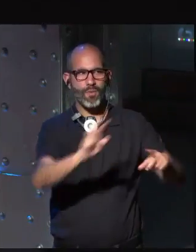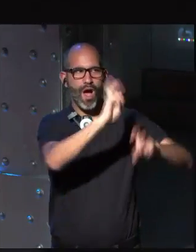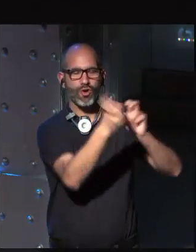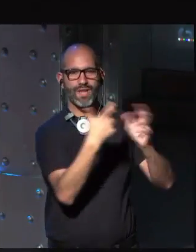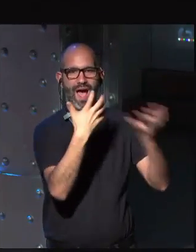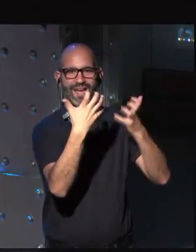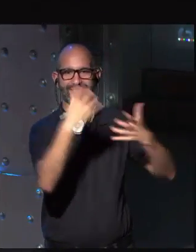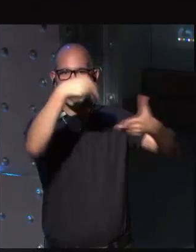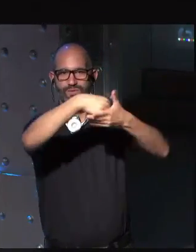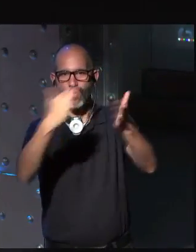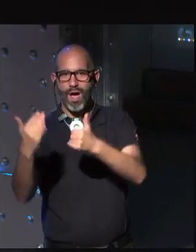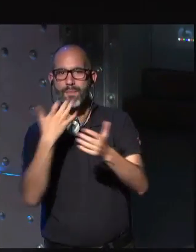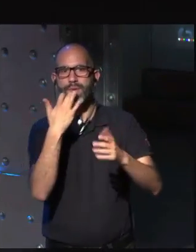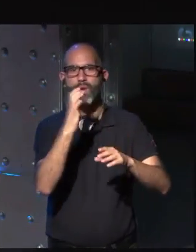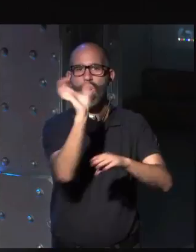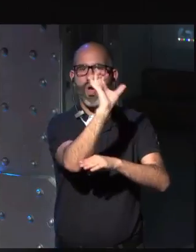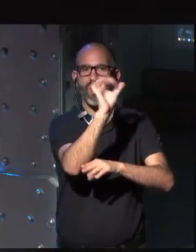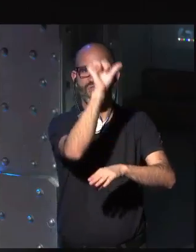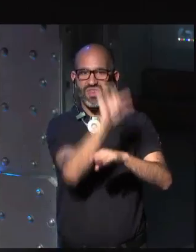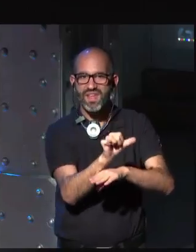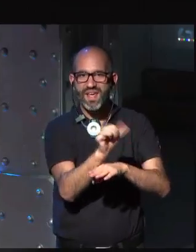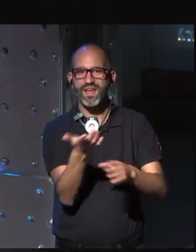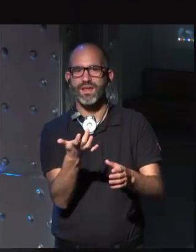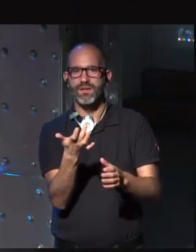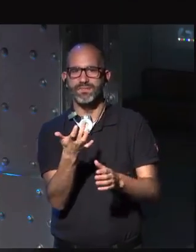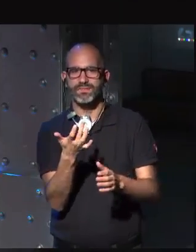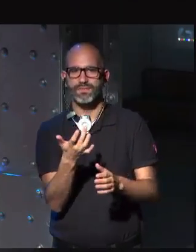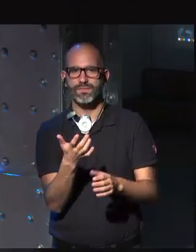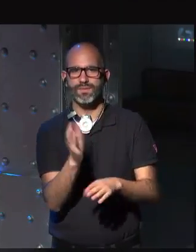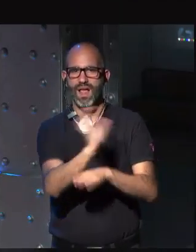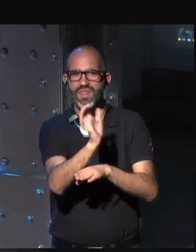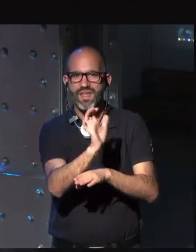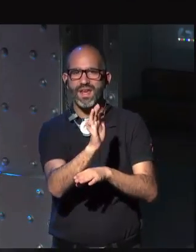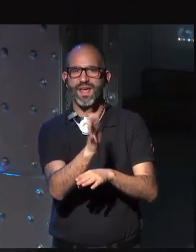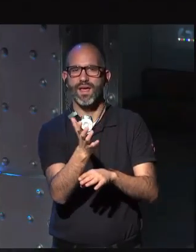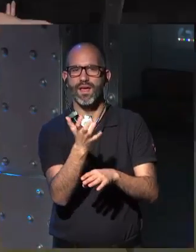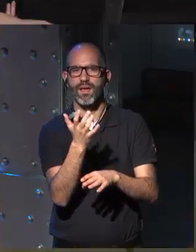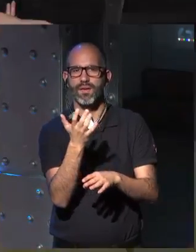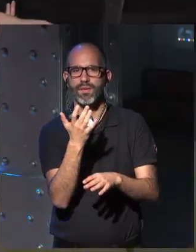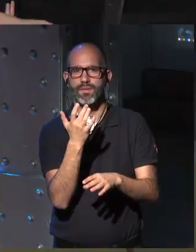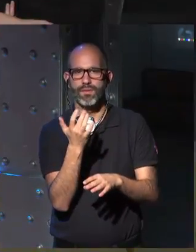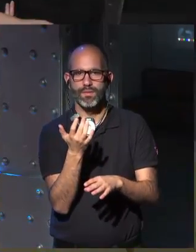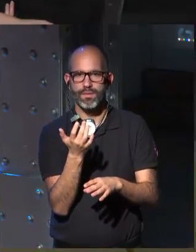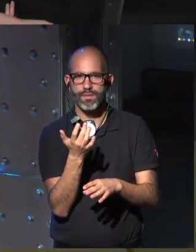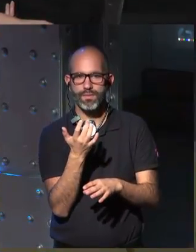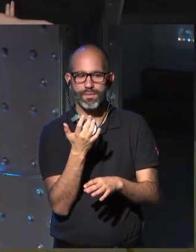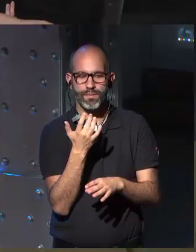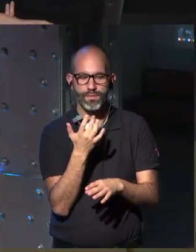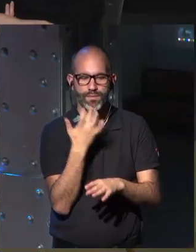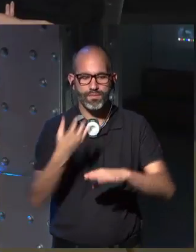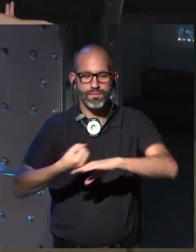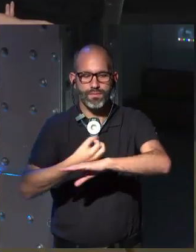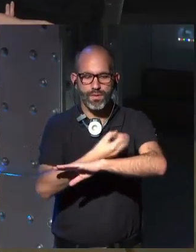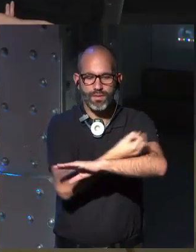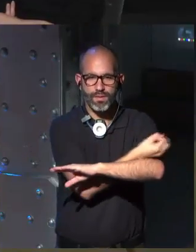that, the early people who saw the train coming and the early films and jumped out of the way, they quickly